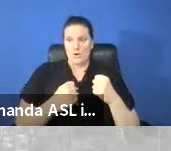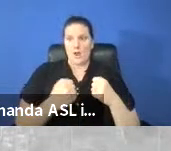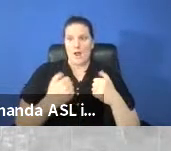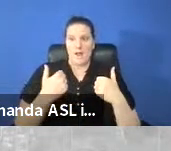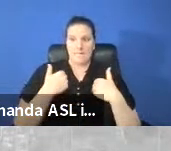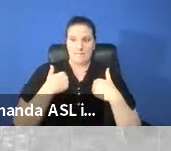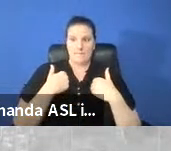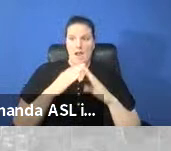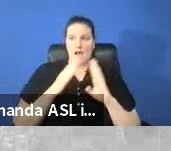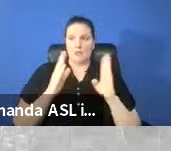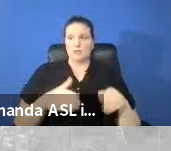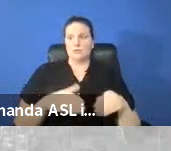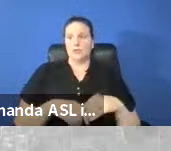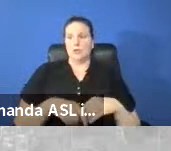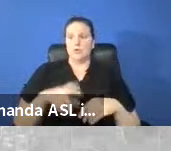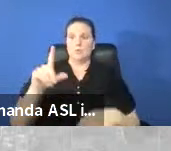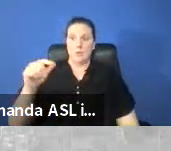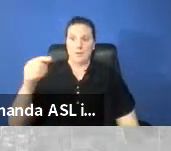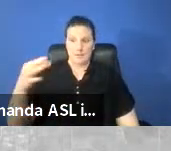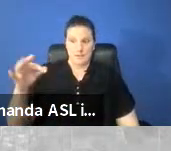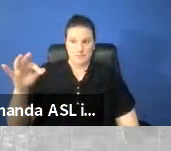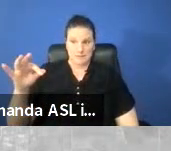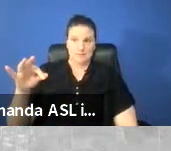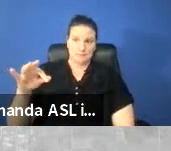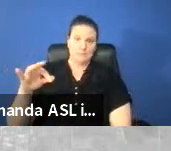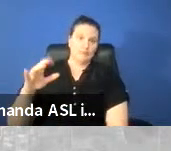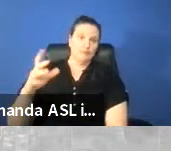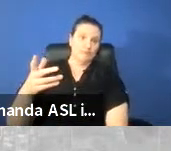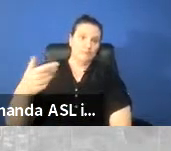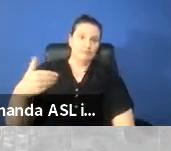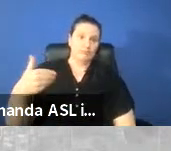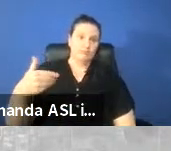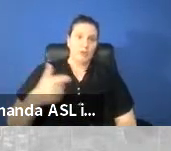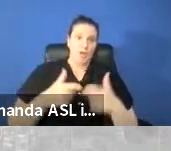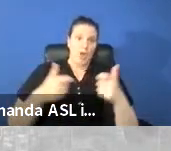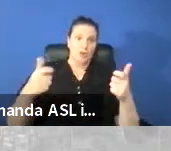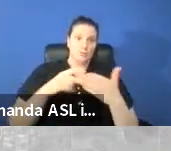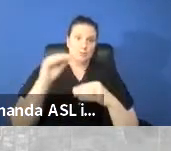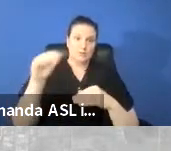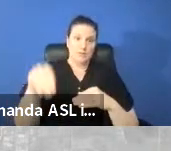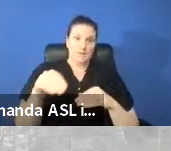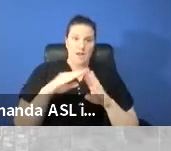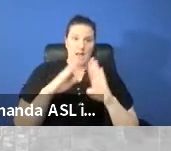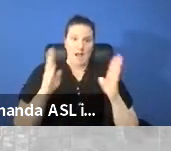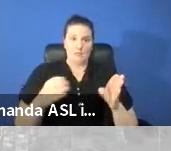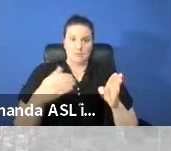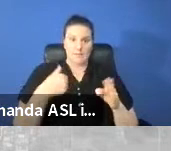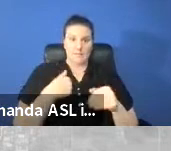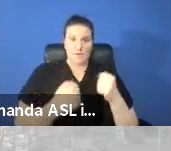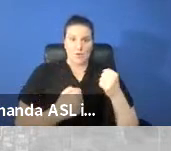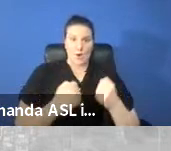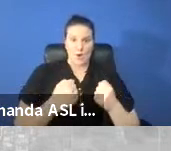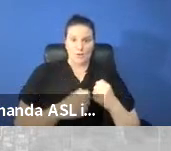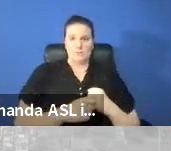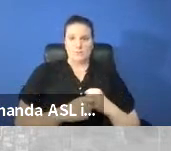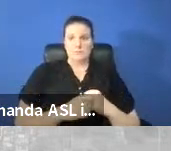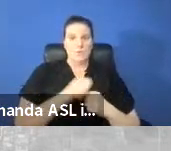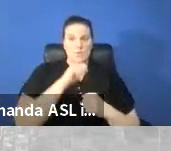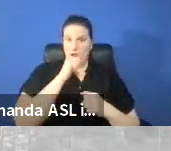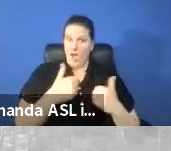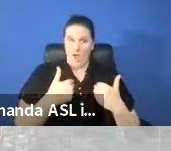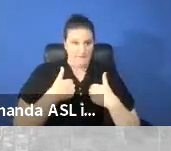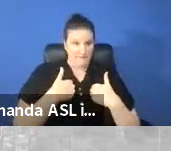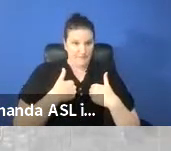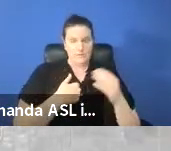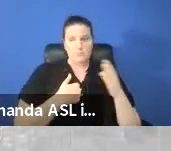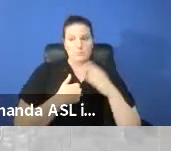So I showed you in 2019, we have a large percentage of households that don't have a vehicle. This was also true in 2010,